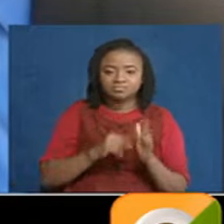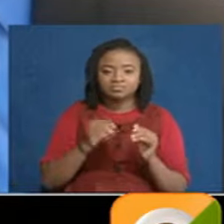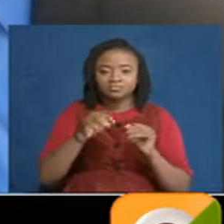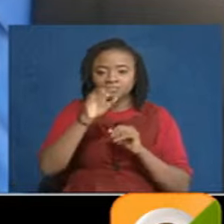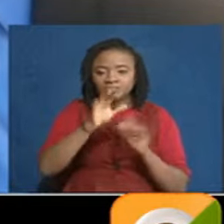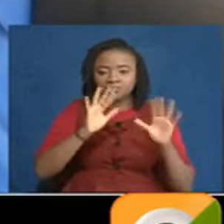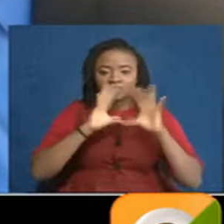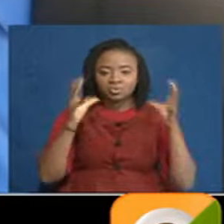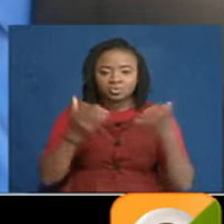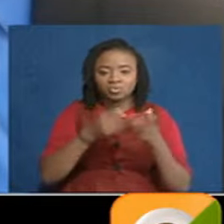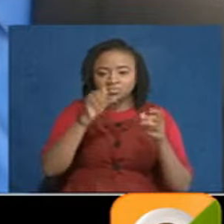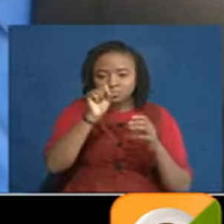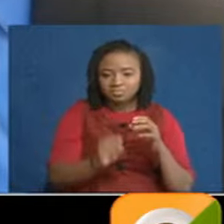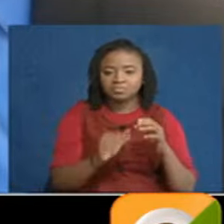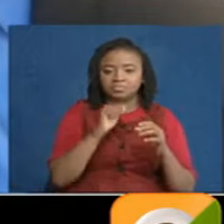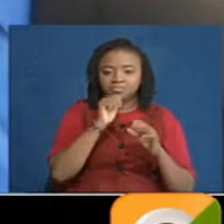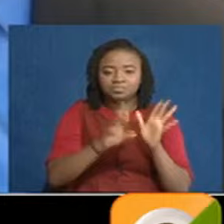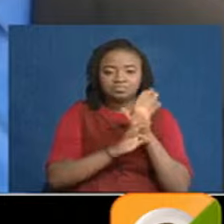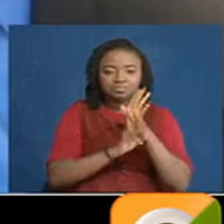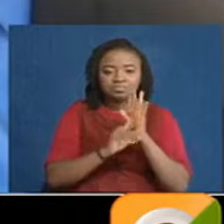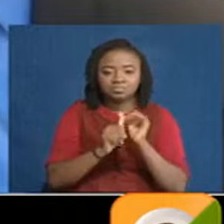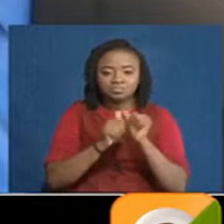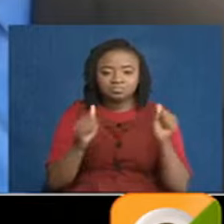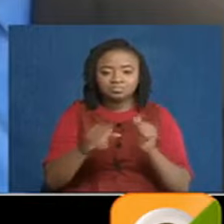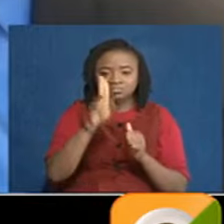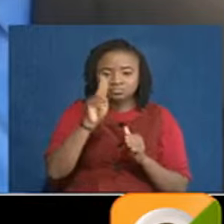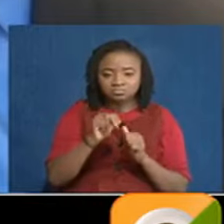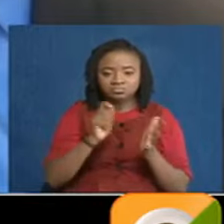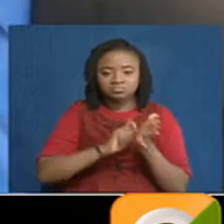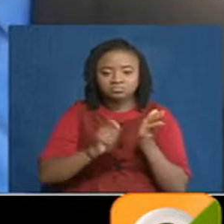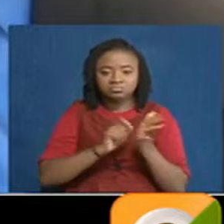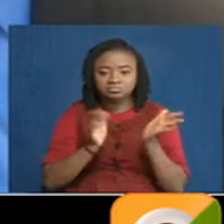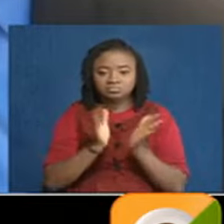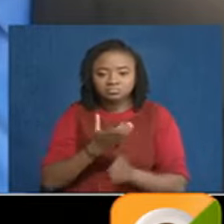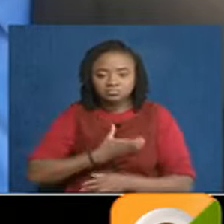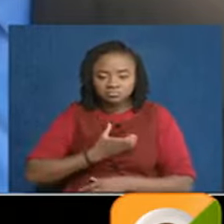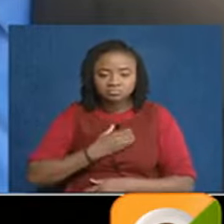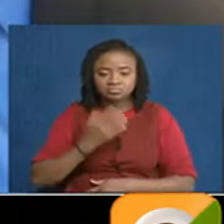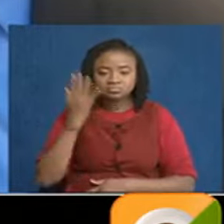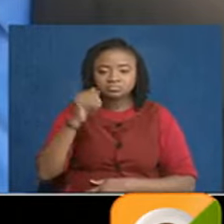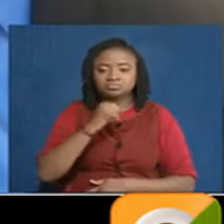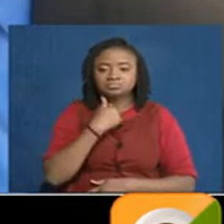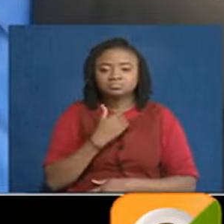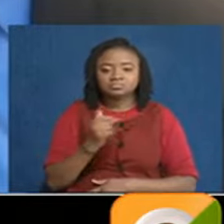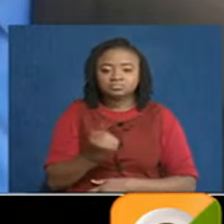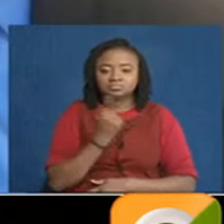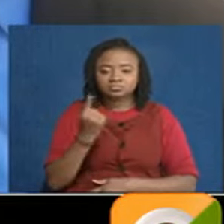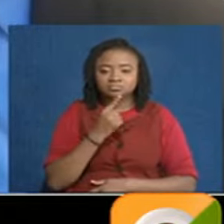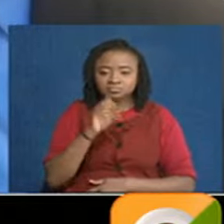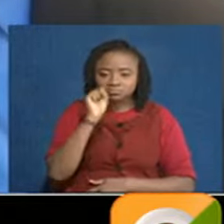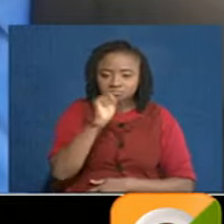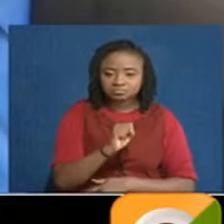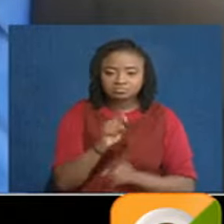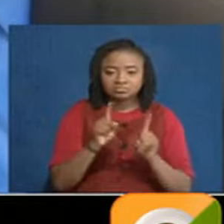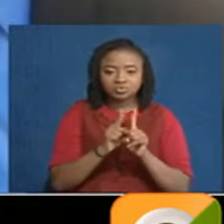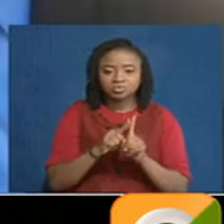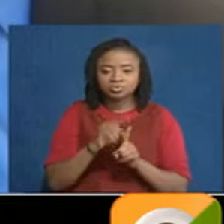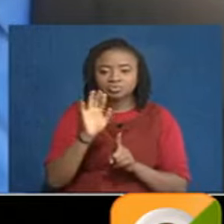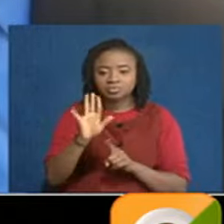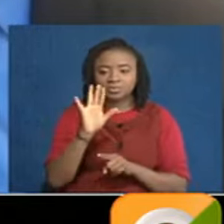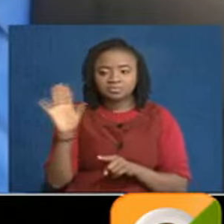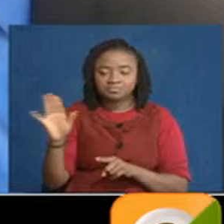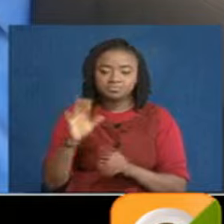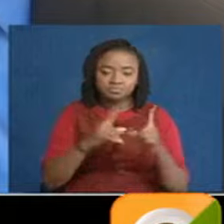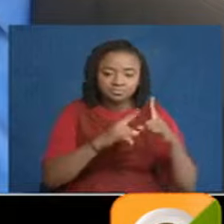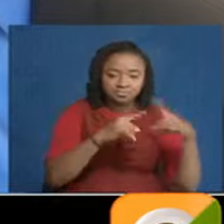for example, on the UN Security Council, where the permanent seats are concerned. There are only five. And even the powers that are